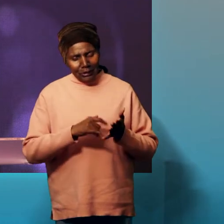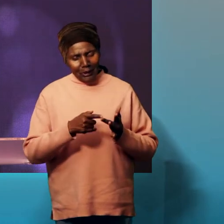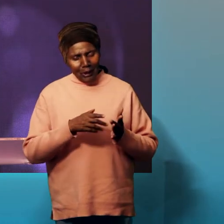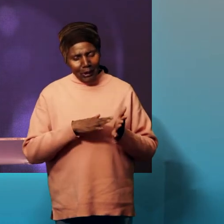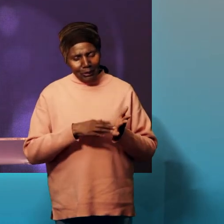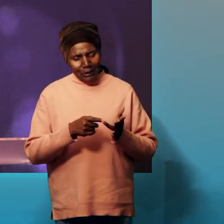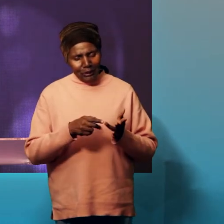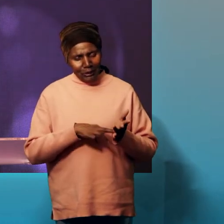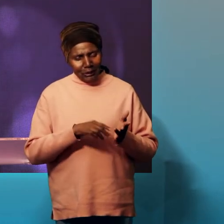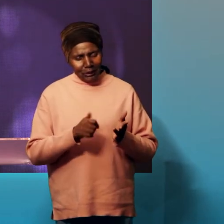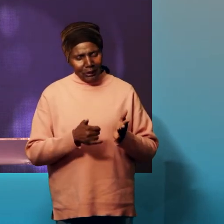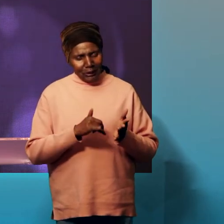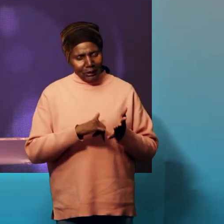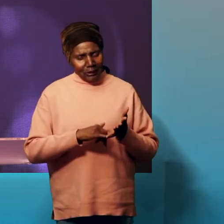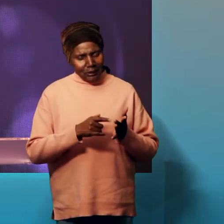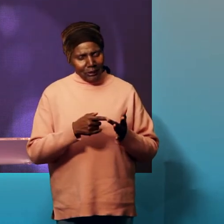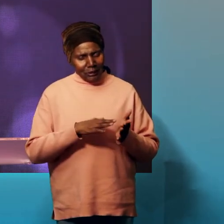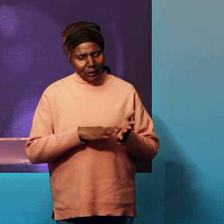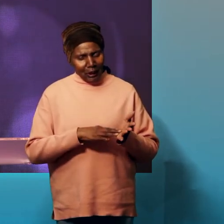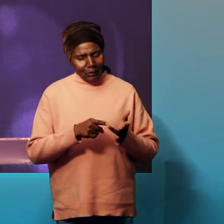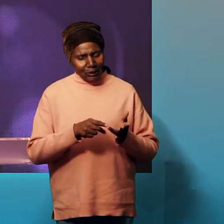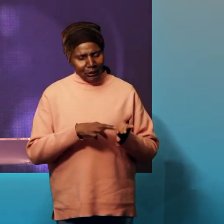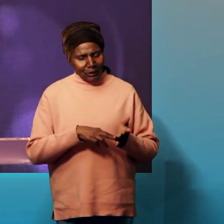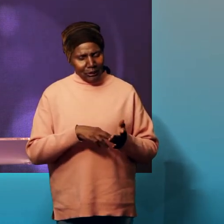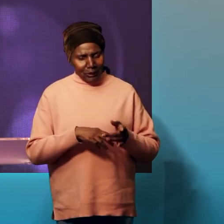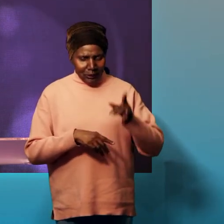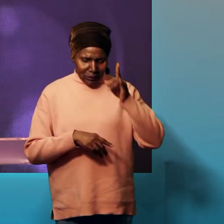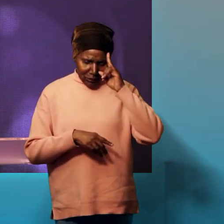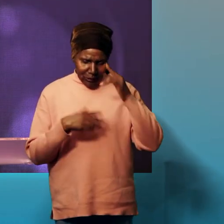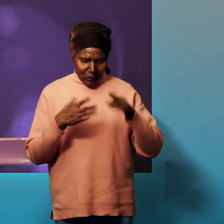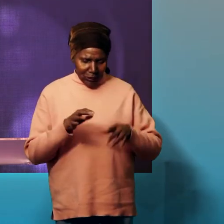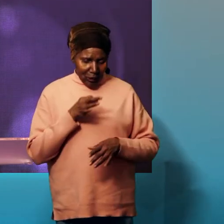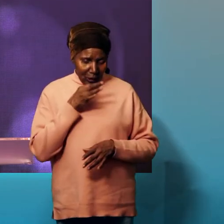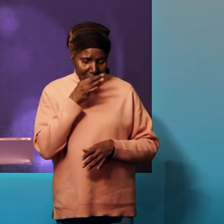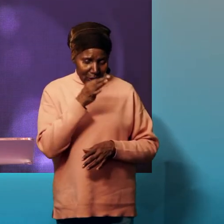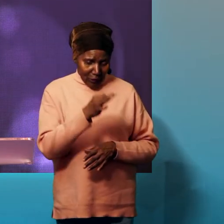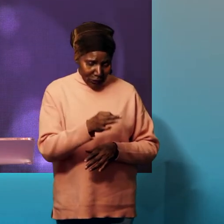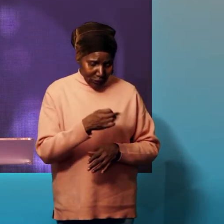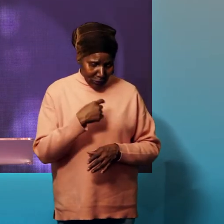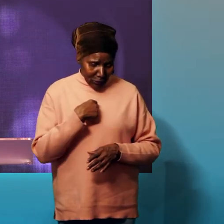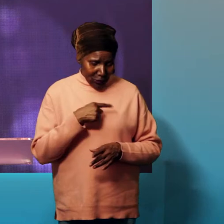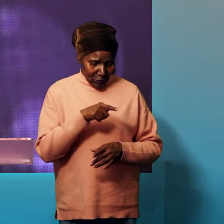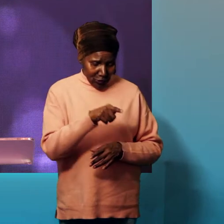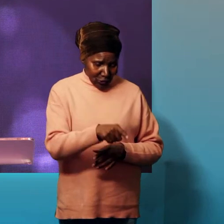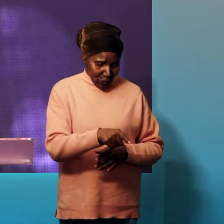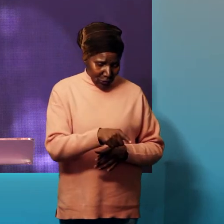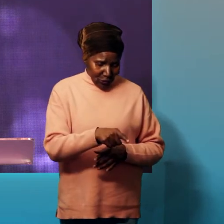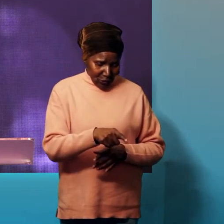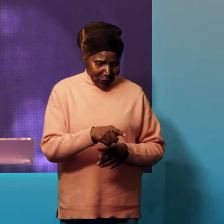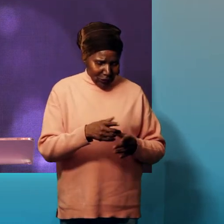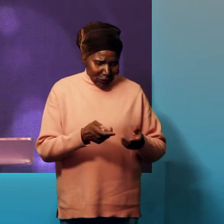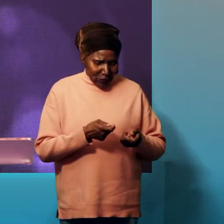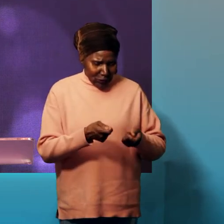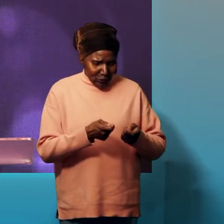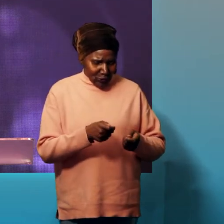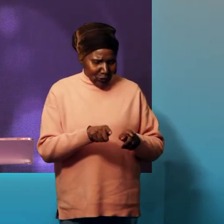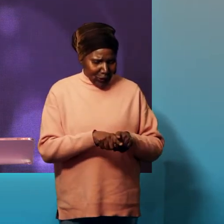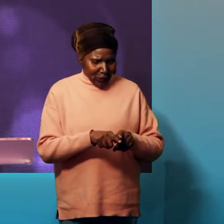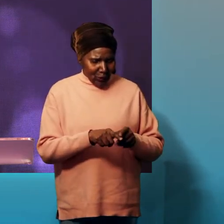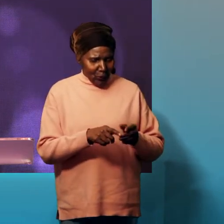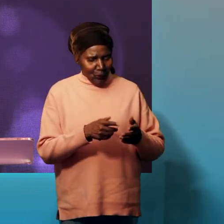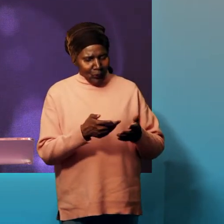has asked for you that he may sift you as wheat. But I have prayed for you that your faith should not